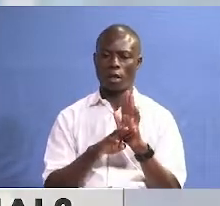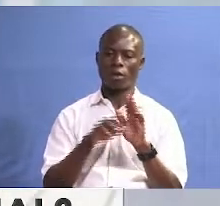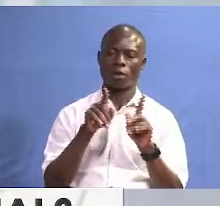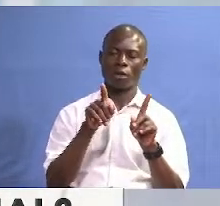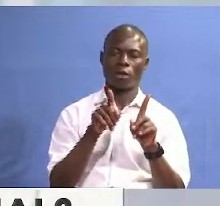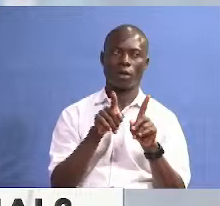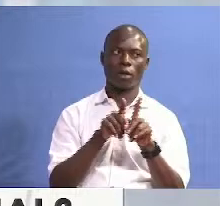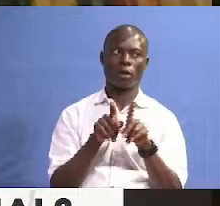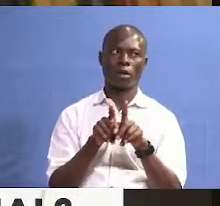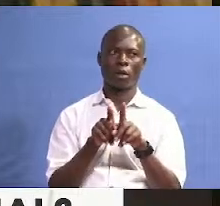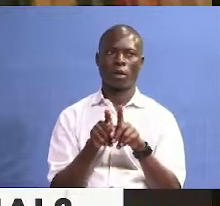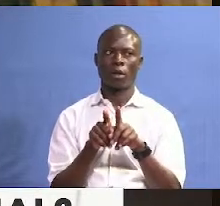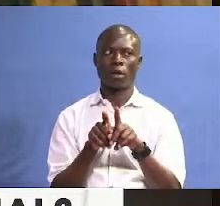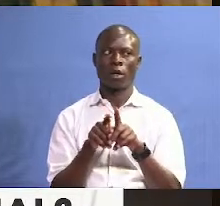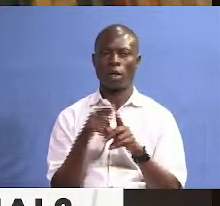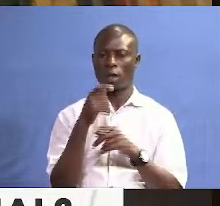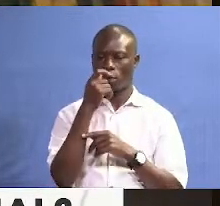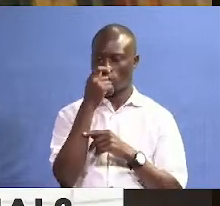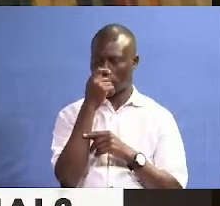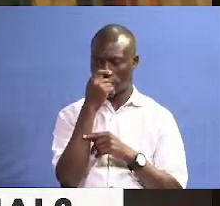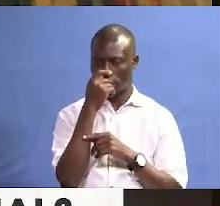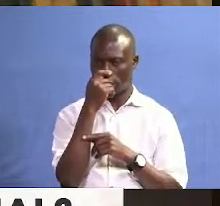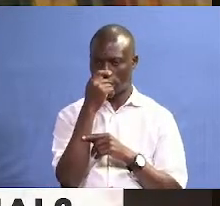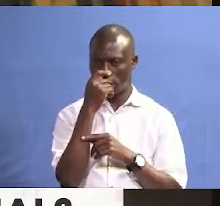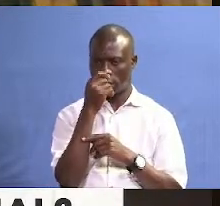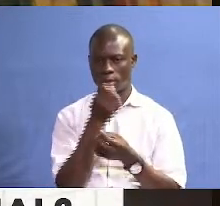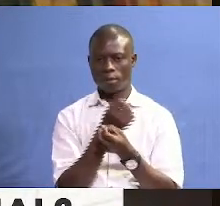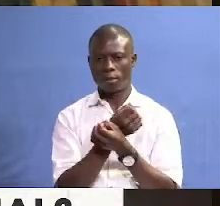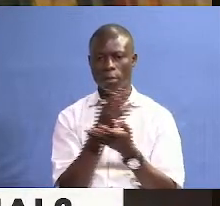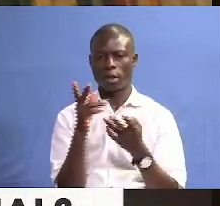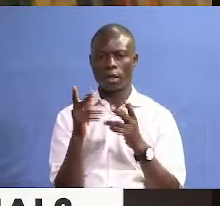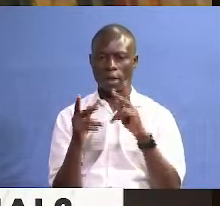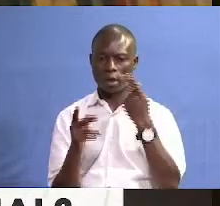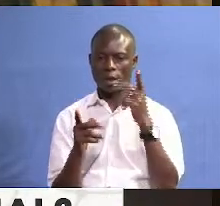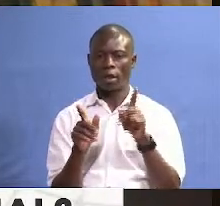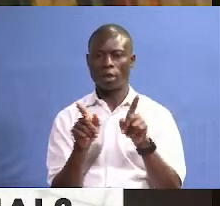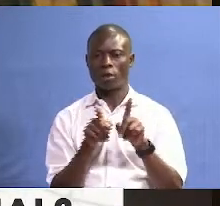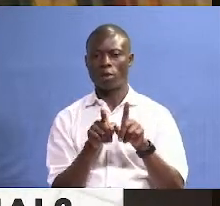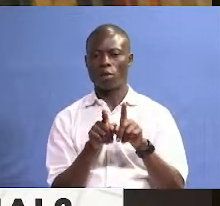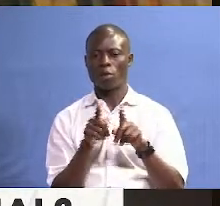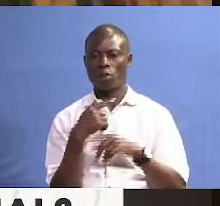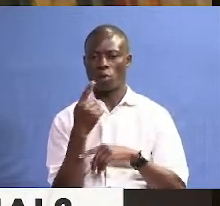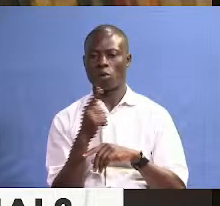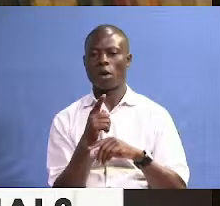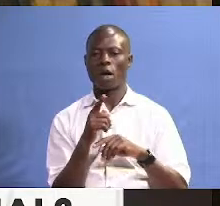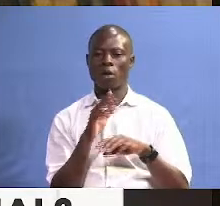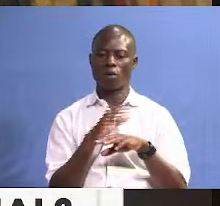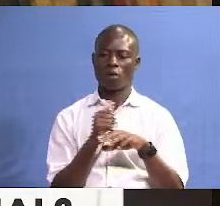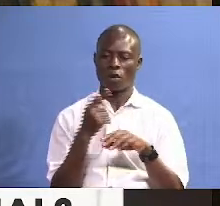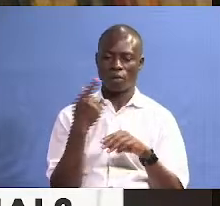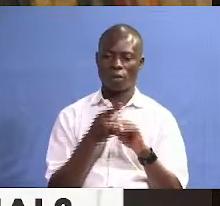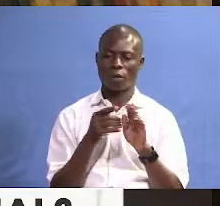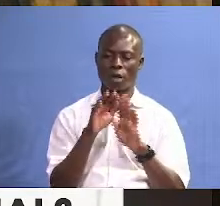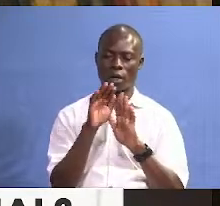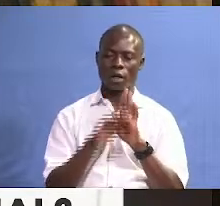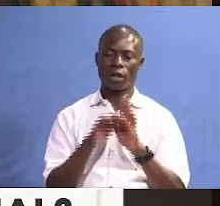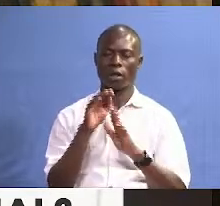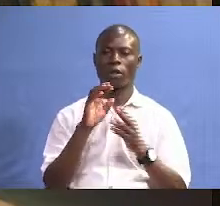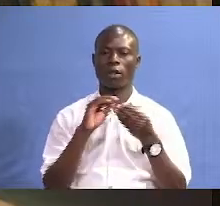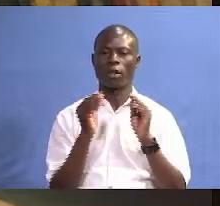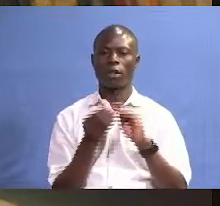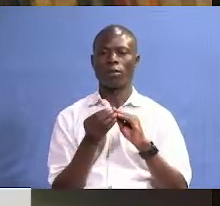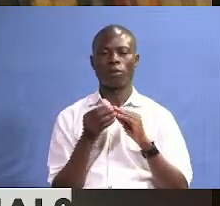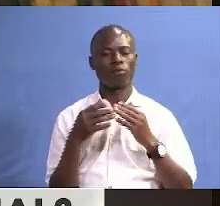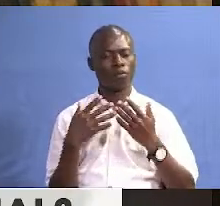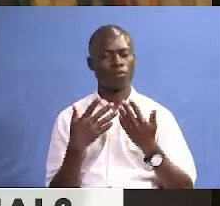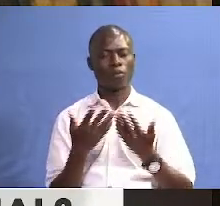the wishes of many Kenyans who are calling for a reduction in number of cabinet,